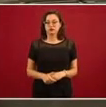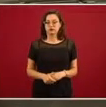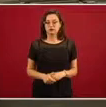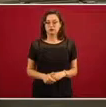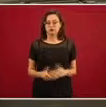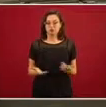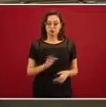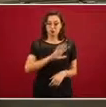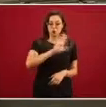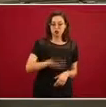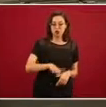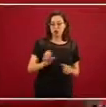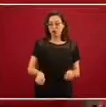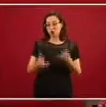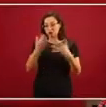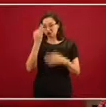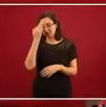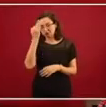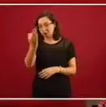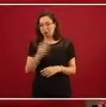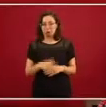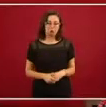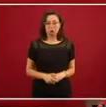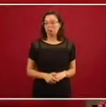Talking about the time you asked about,